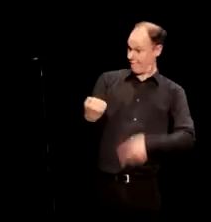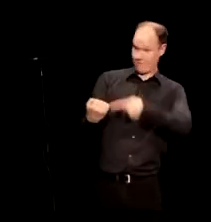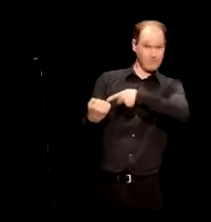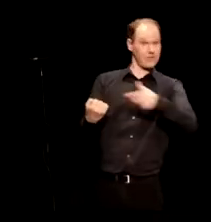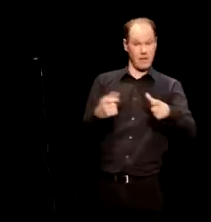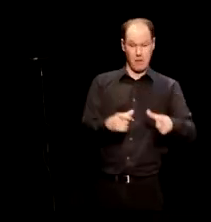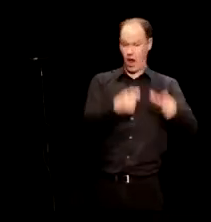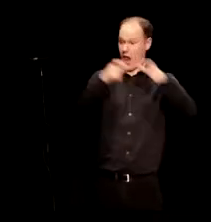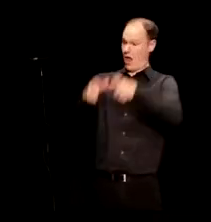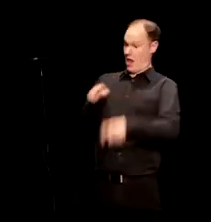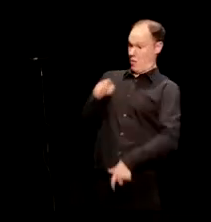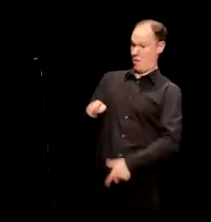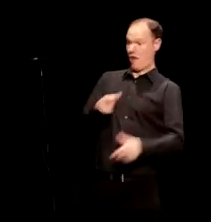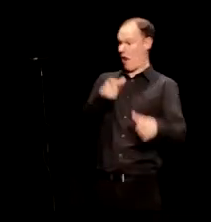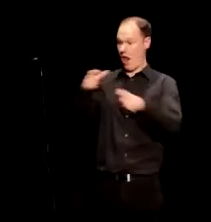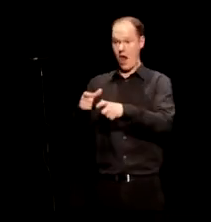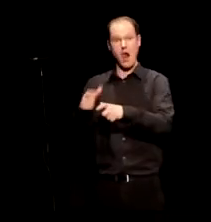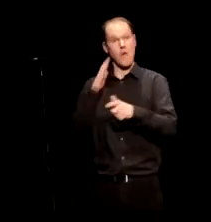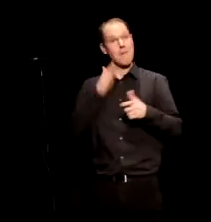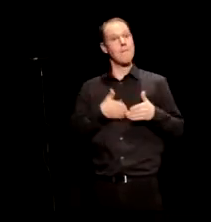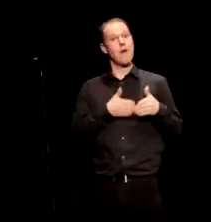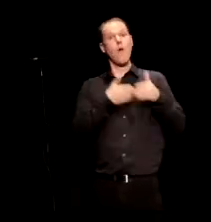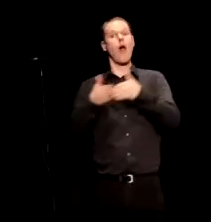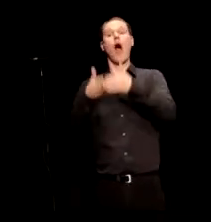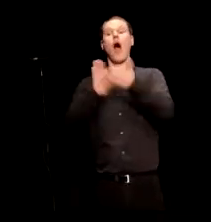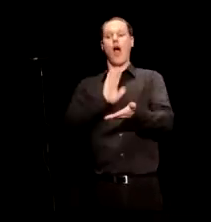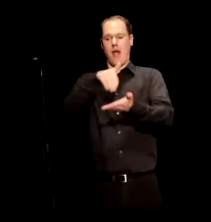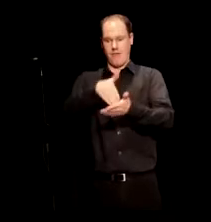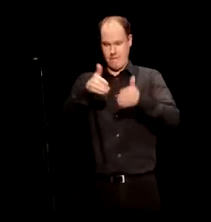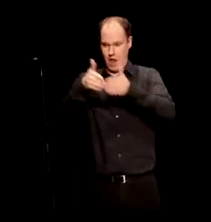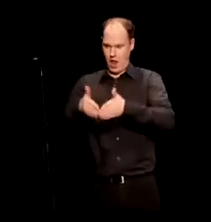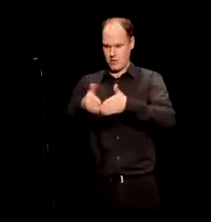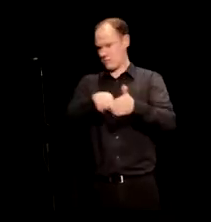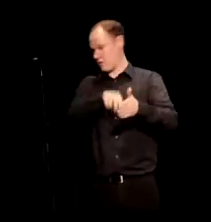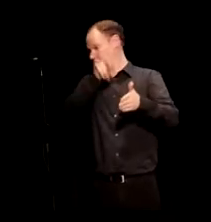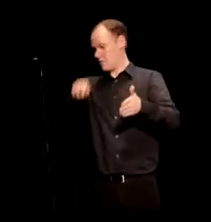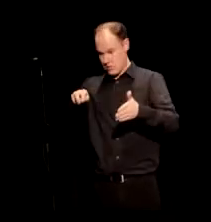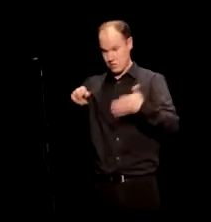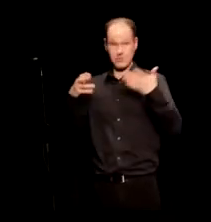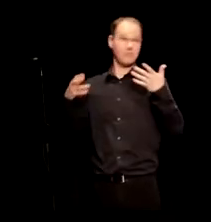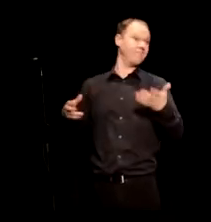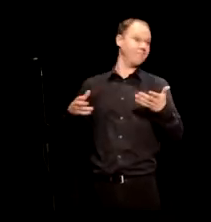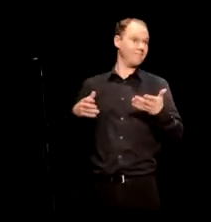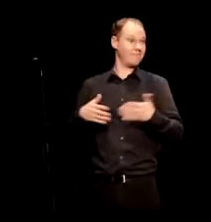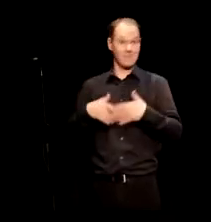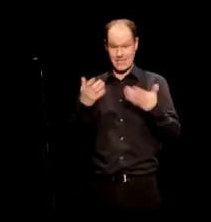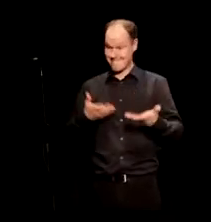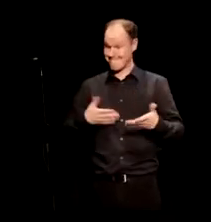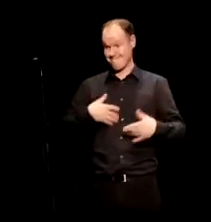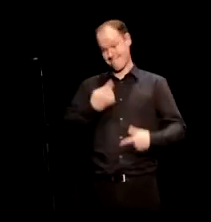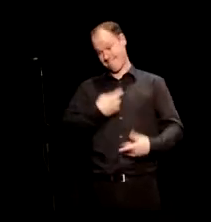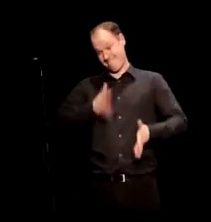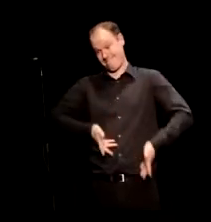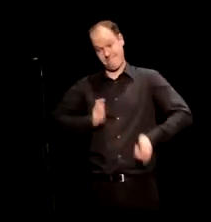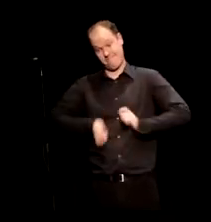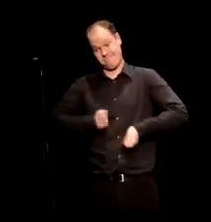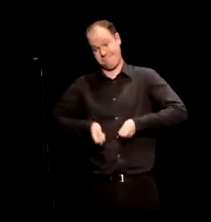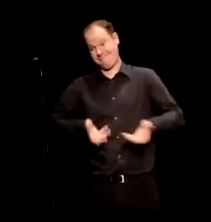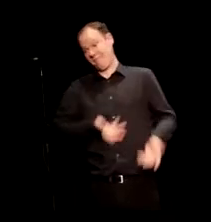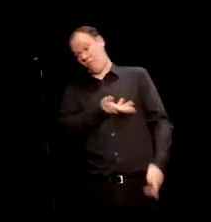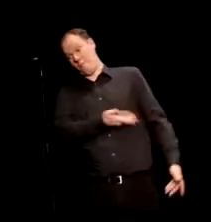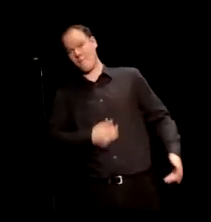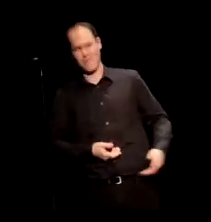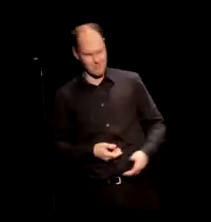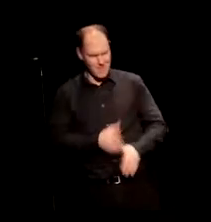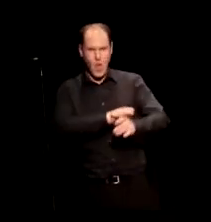landed. And after the boat landed, it was a case of root hog and die till I got stuck blowing this here drum. You